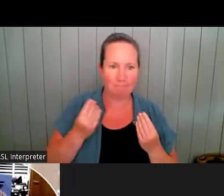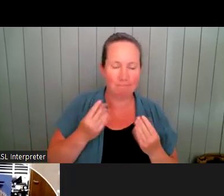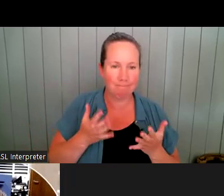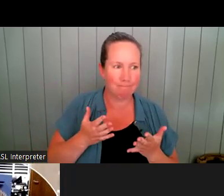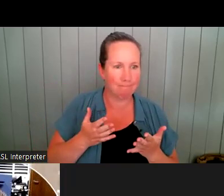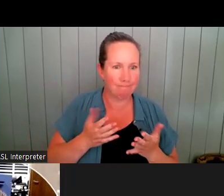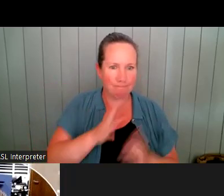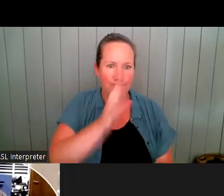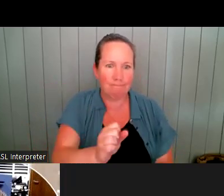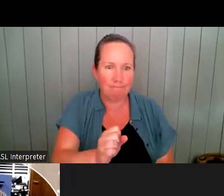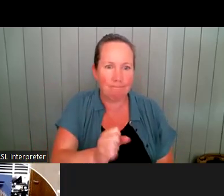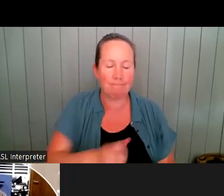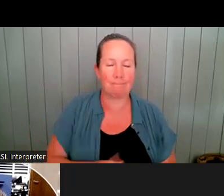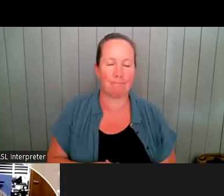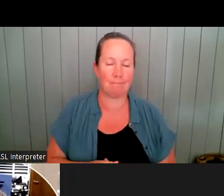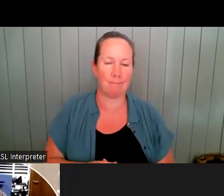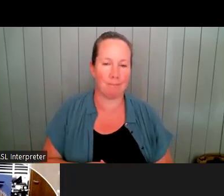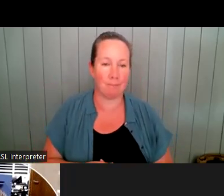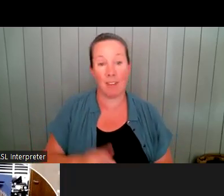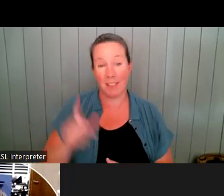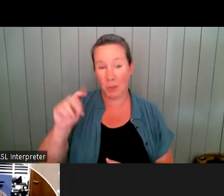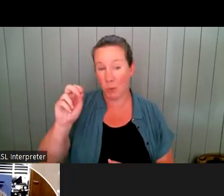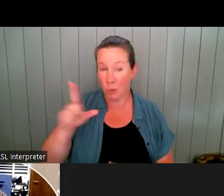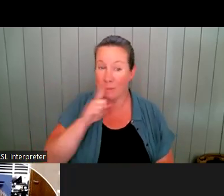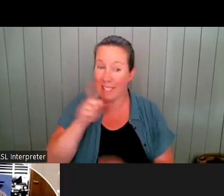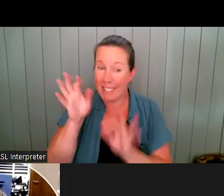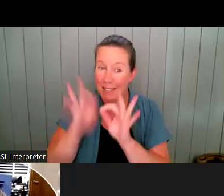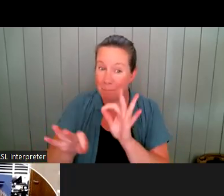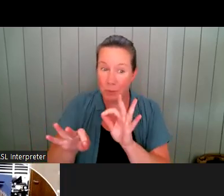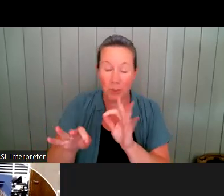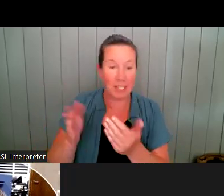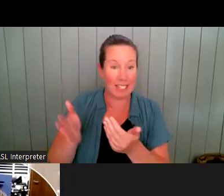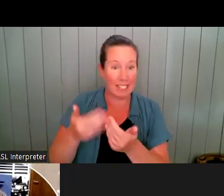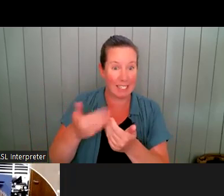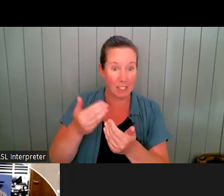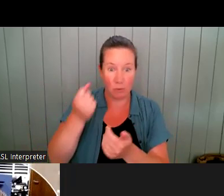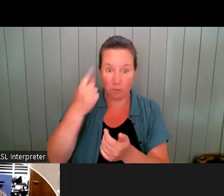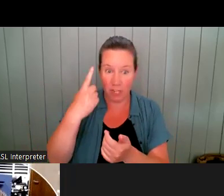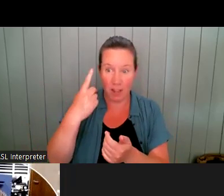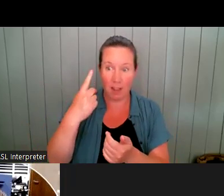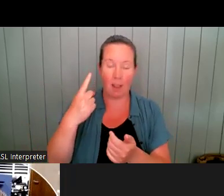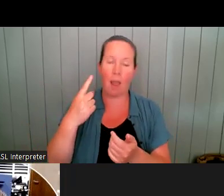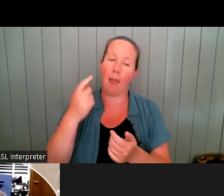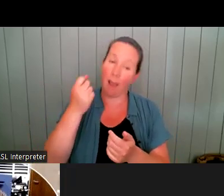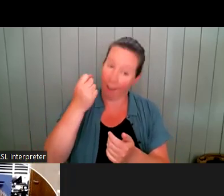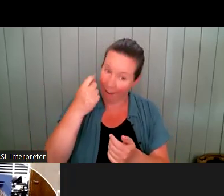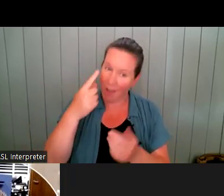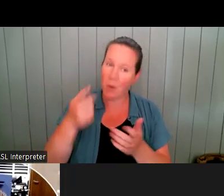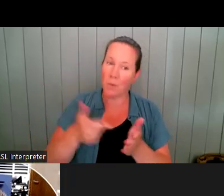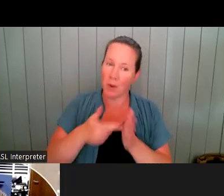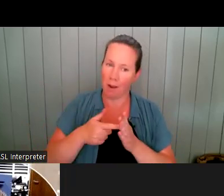easily understood tool that asks you to be honest with yourself and